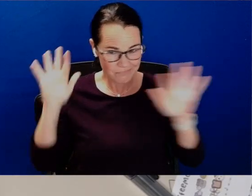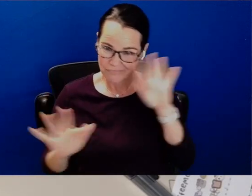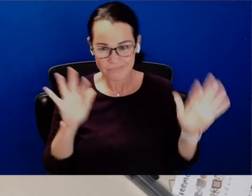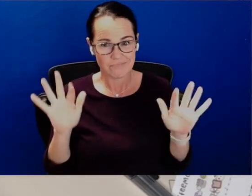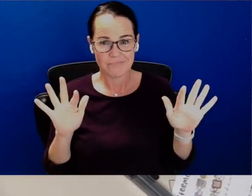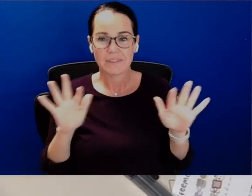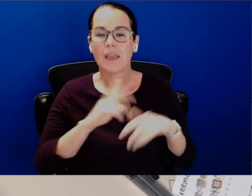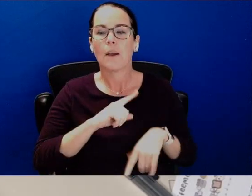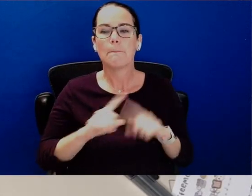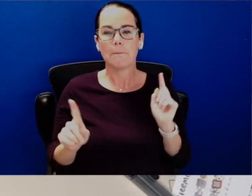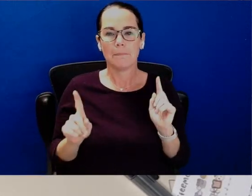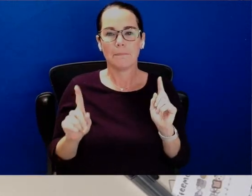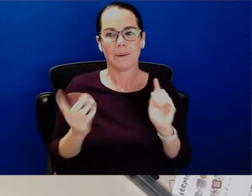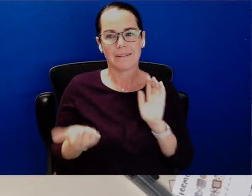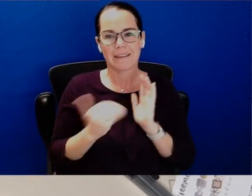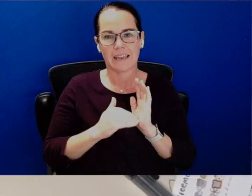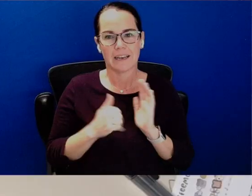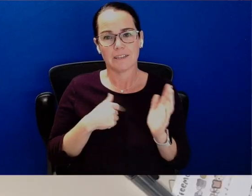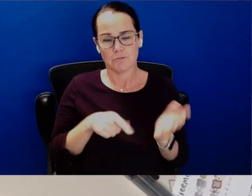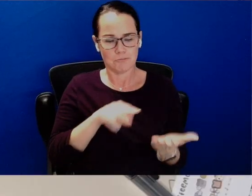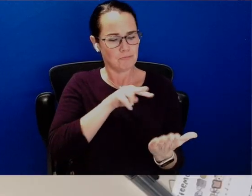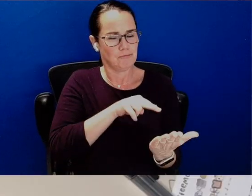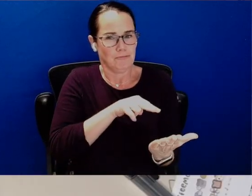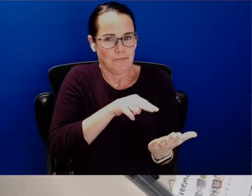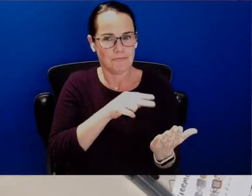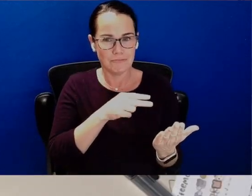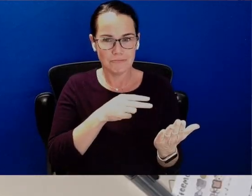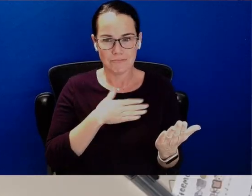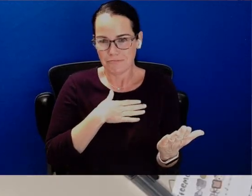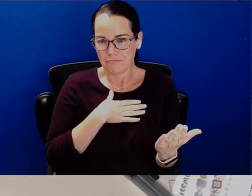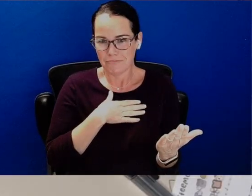But it just, again, amuses me.